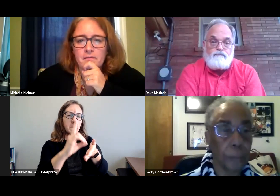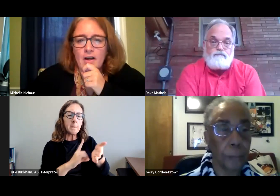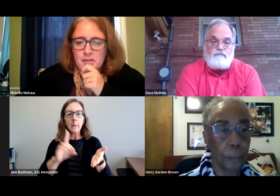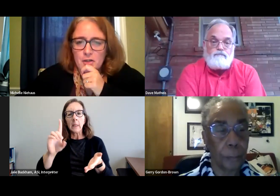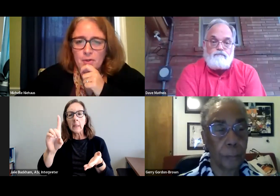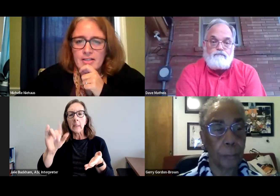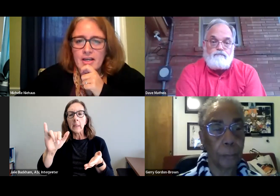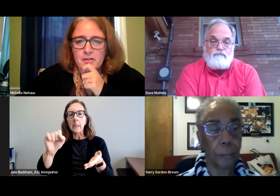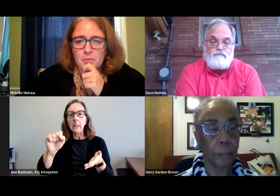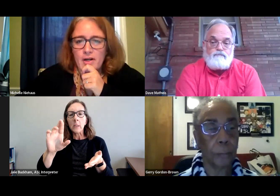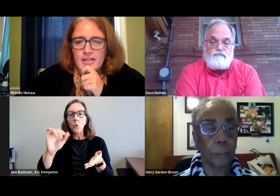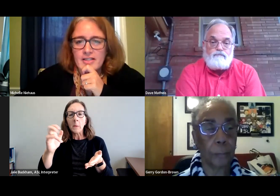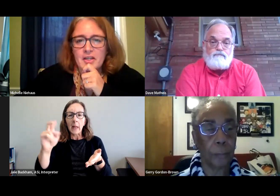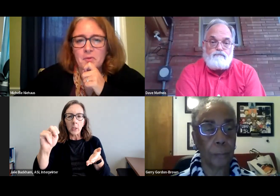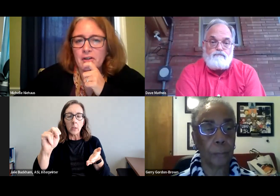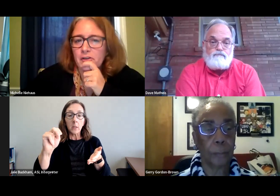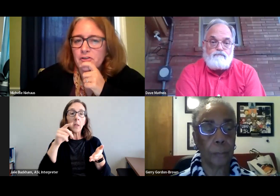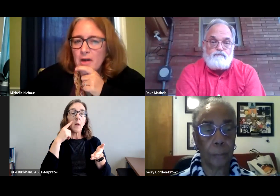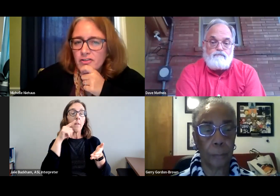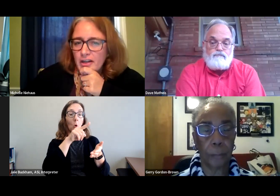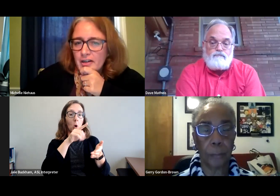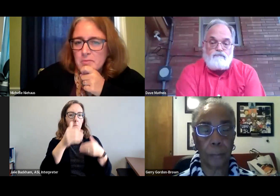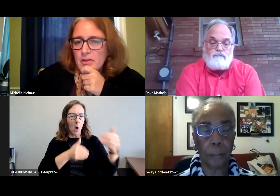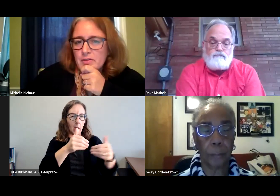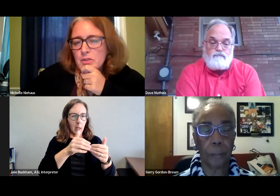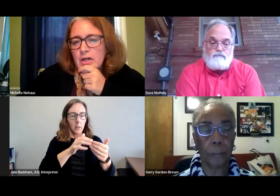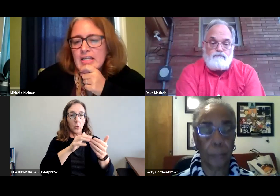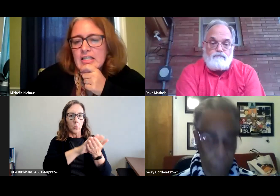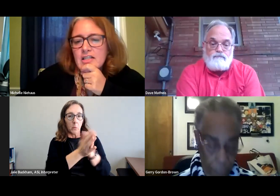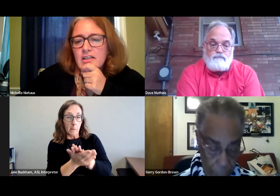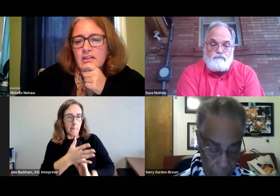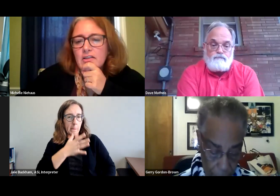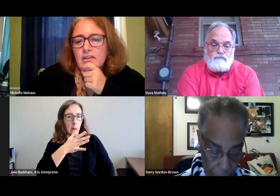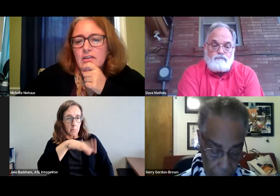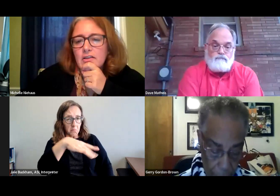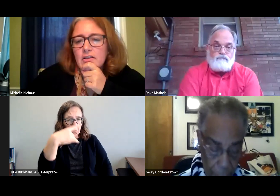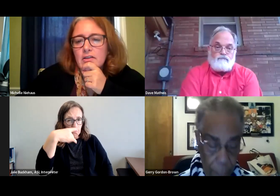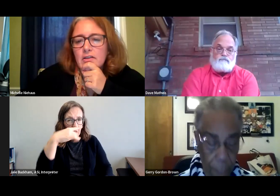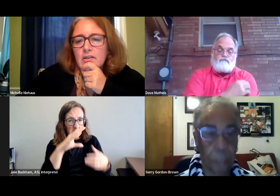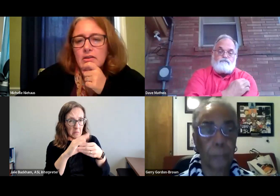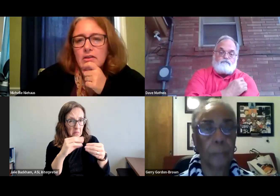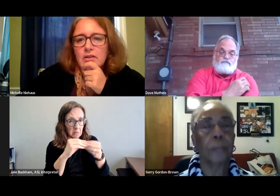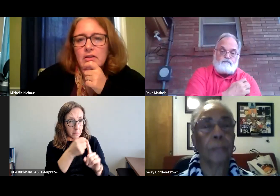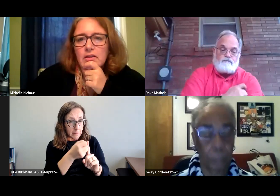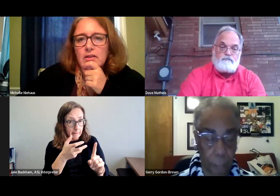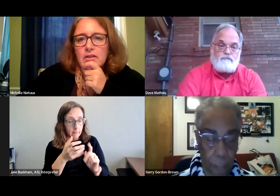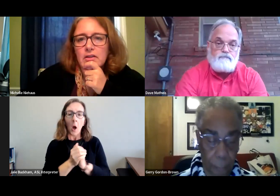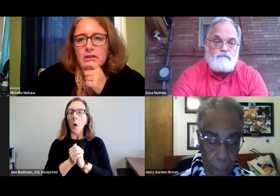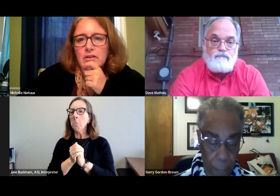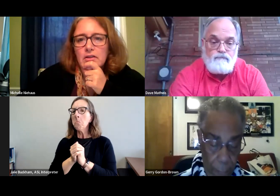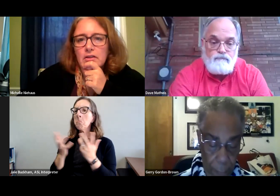the fostering process or in the process to get Will. Do you mind sharing some of those stories? Sure. Most